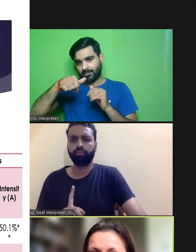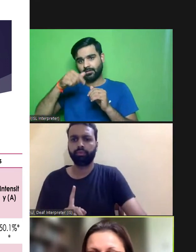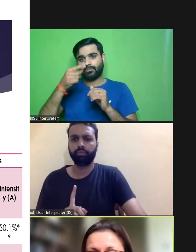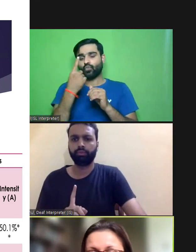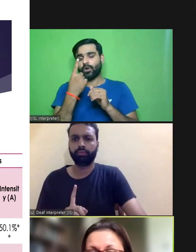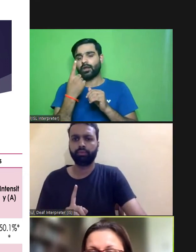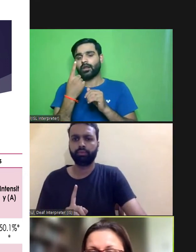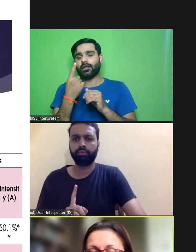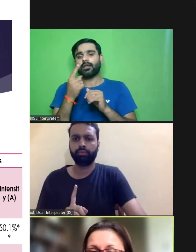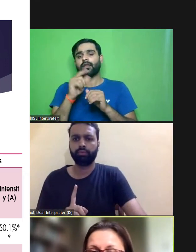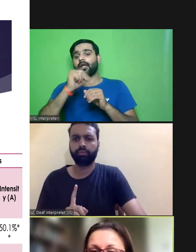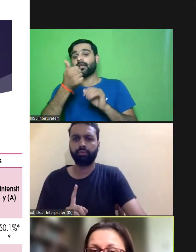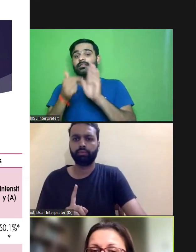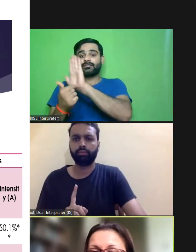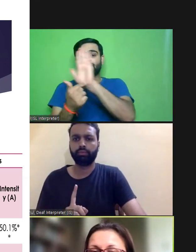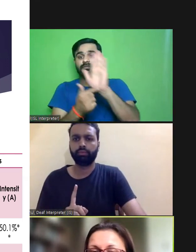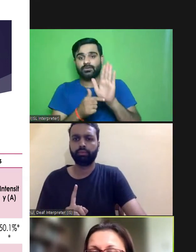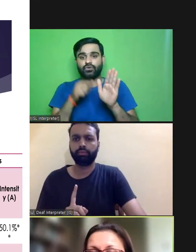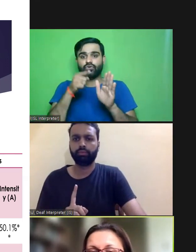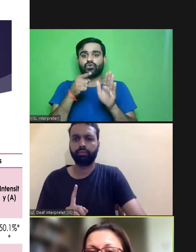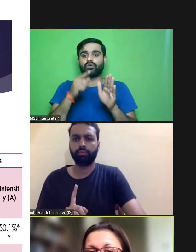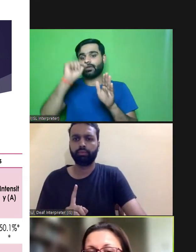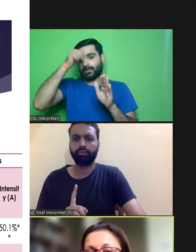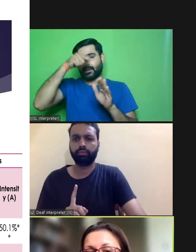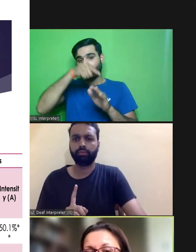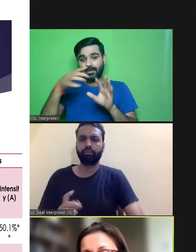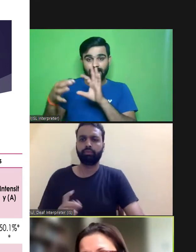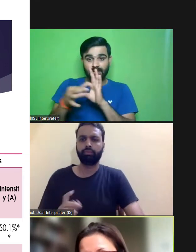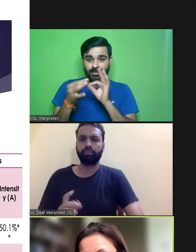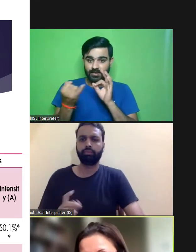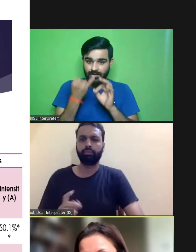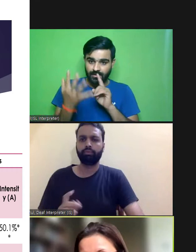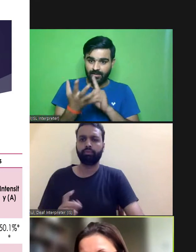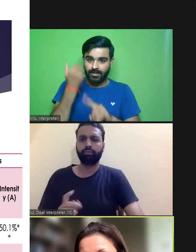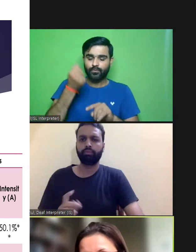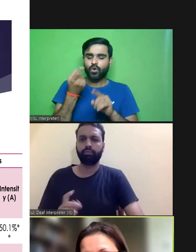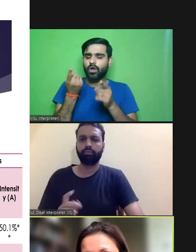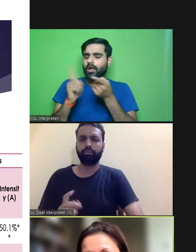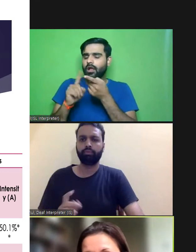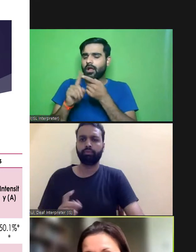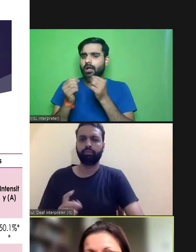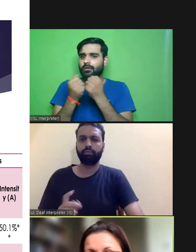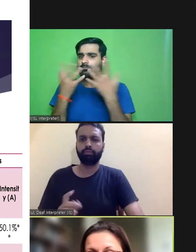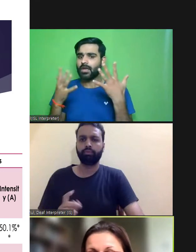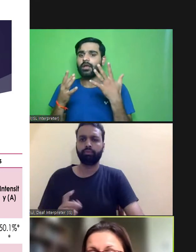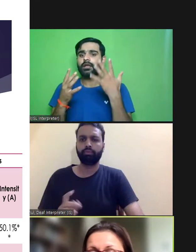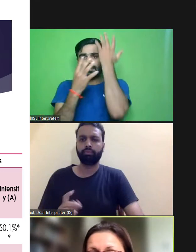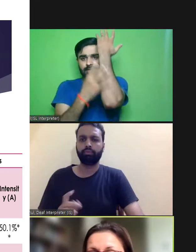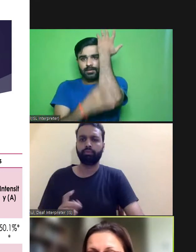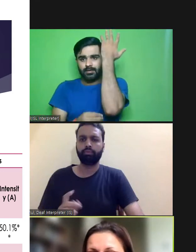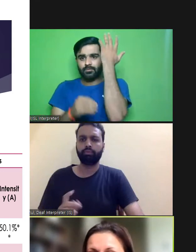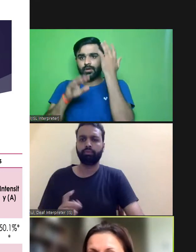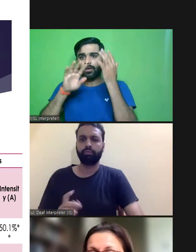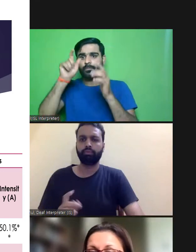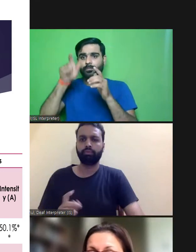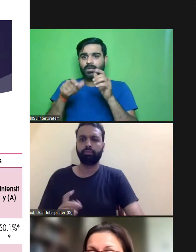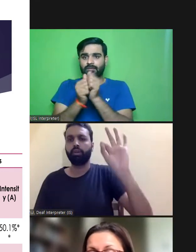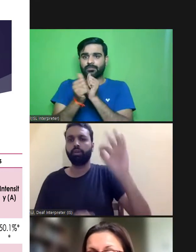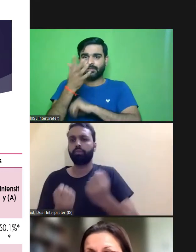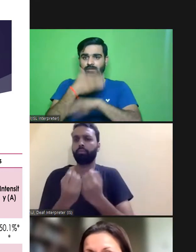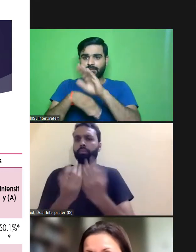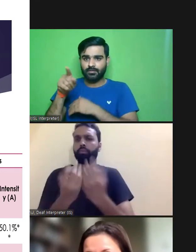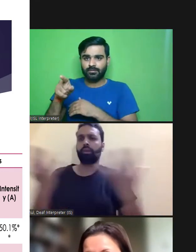national representative survey in Guatemala, we found that the incidence of multidimensional poverty for persons with disability